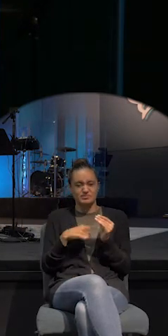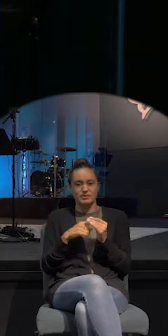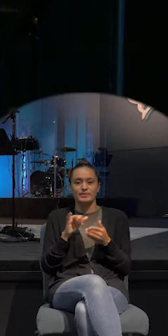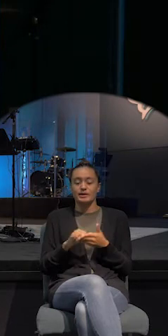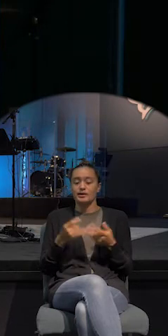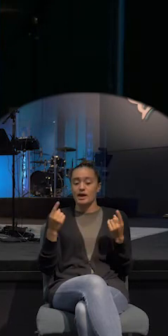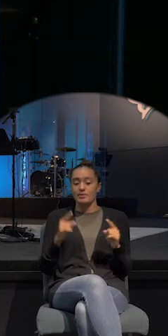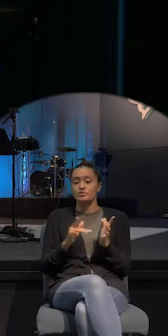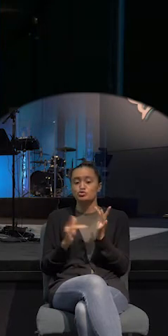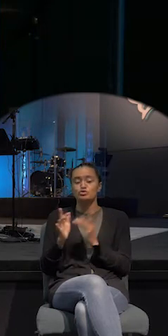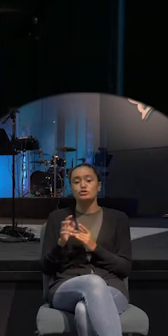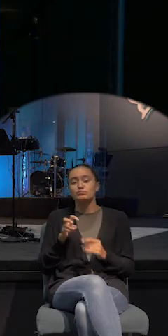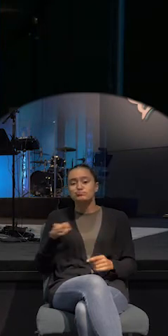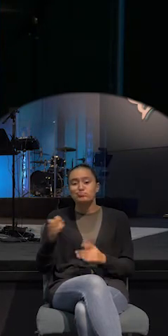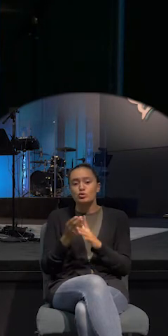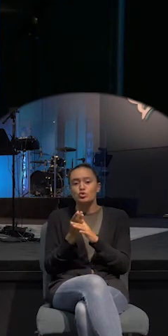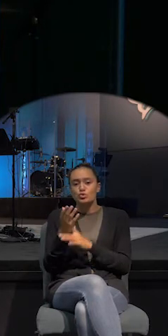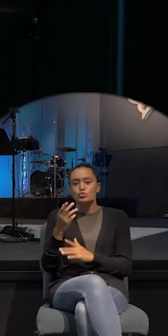the Sabbath,